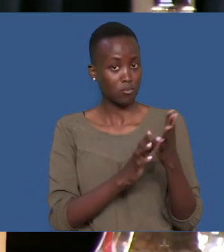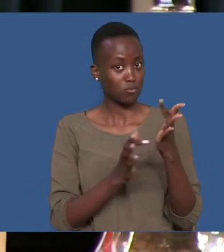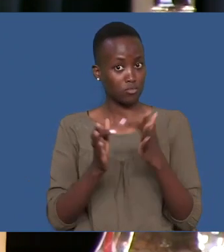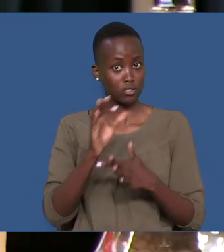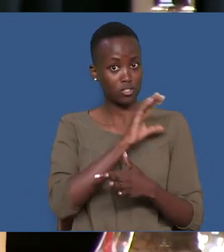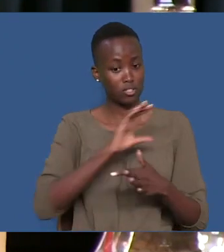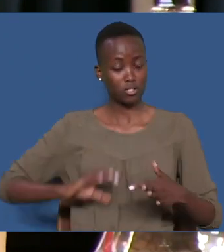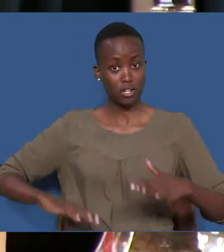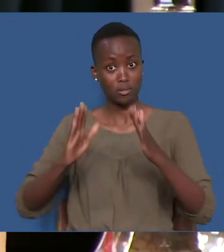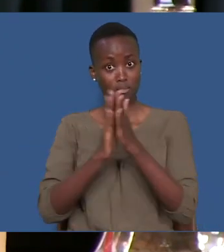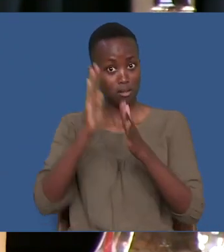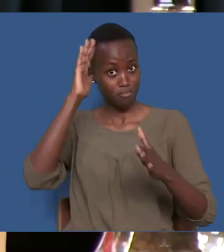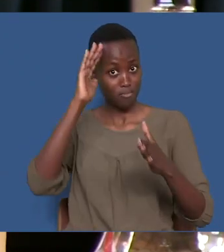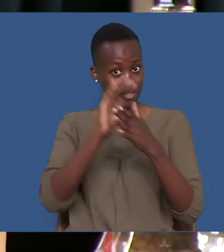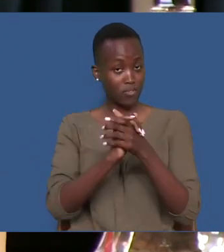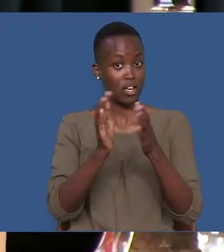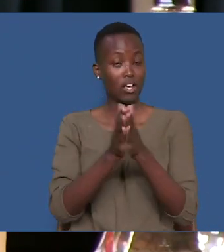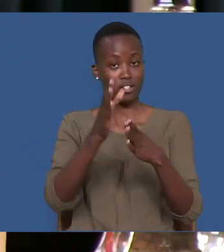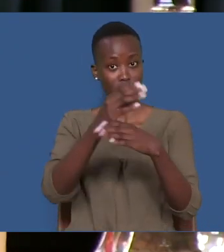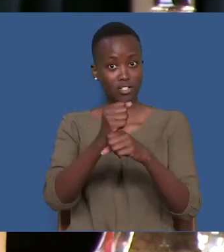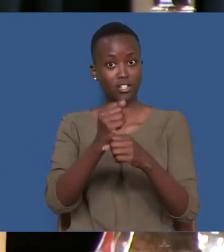and trusting. Amen.